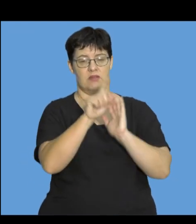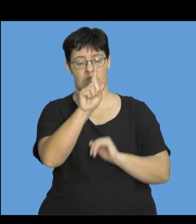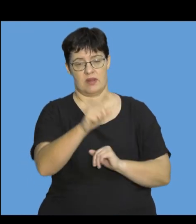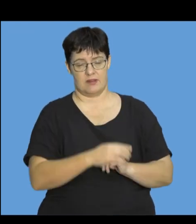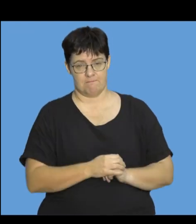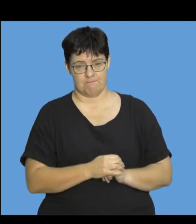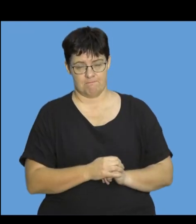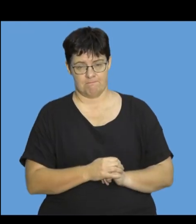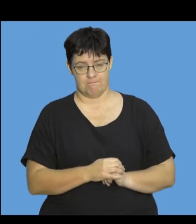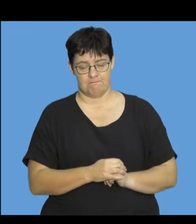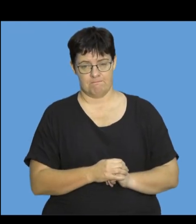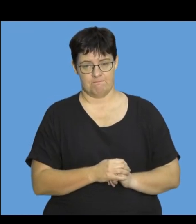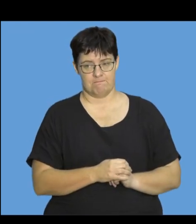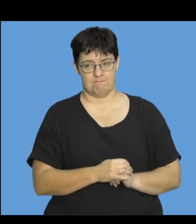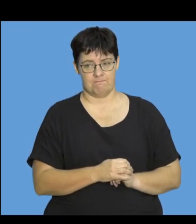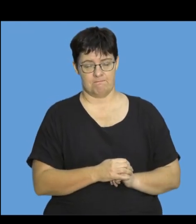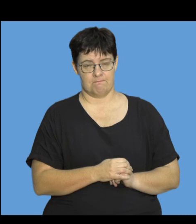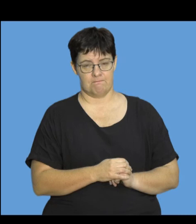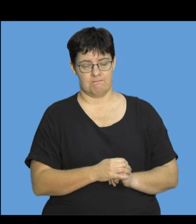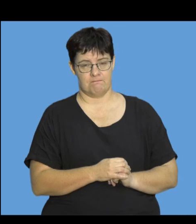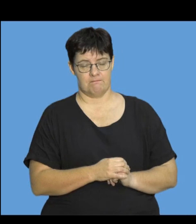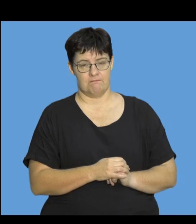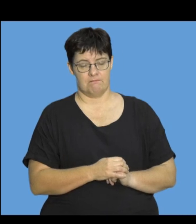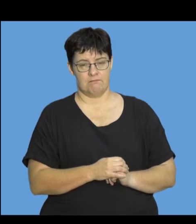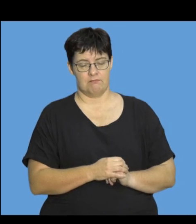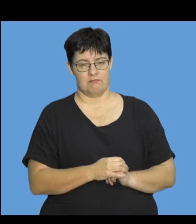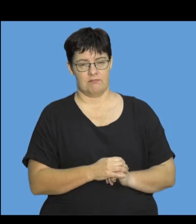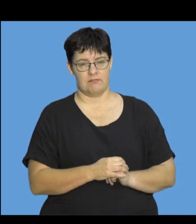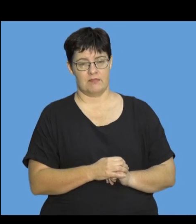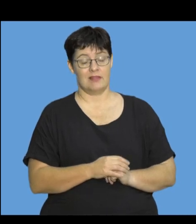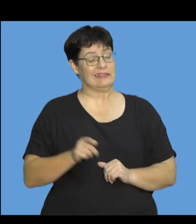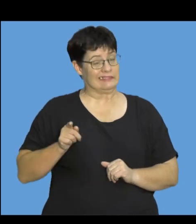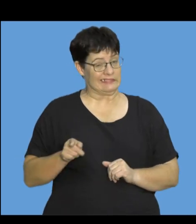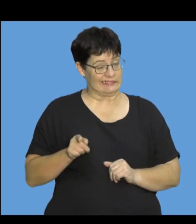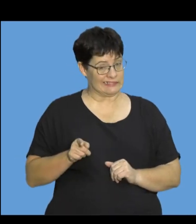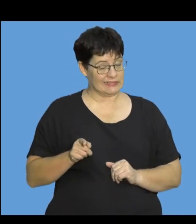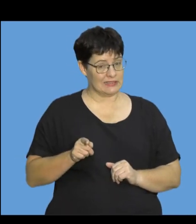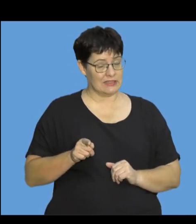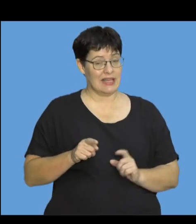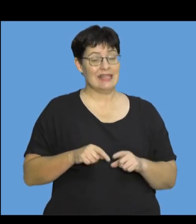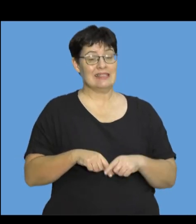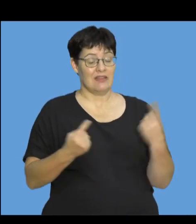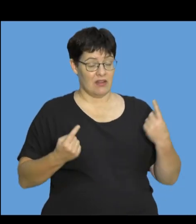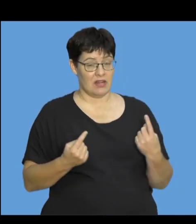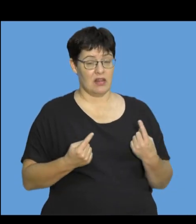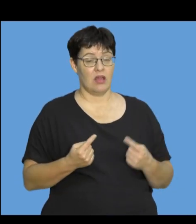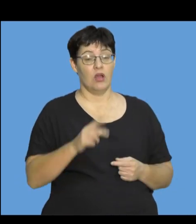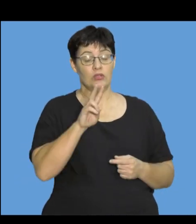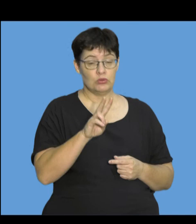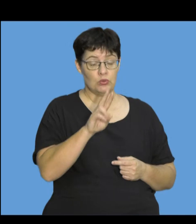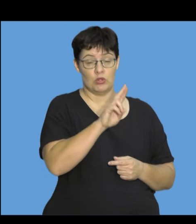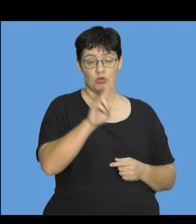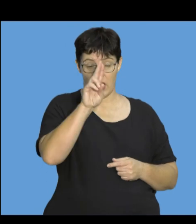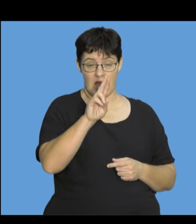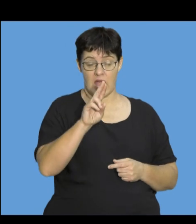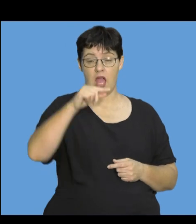will finally be 5 to the exponent of x minus 1. Now, when it comes to this one, difference of two squares